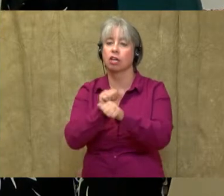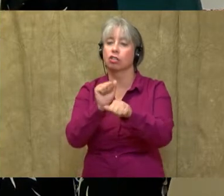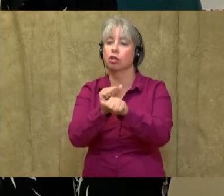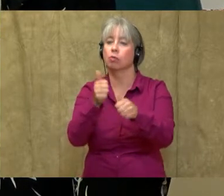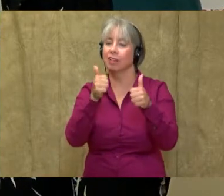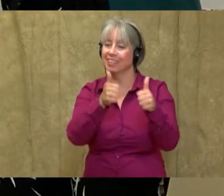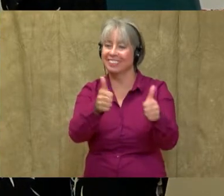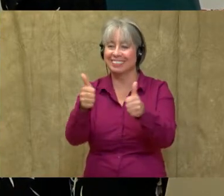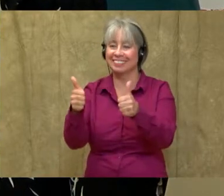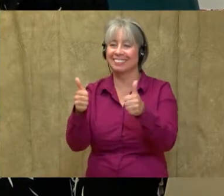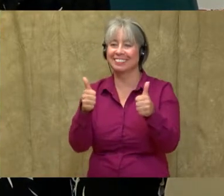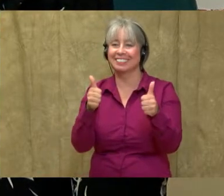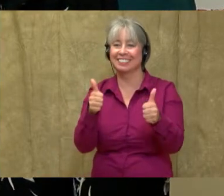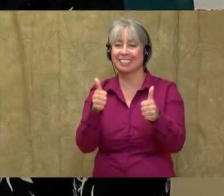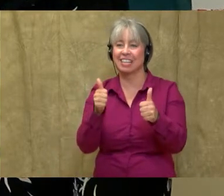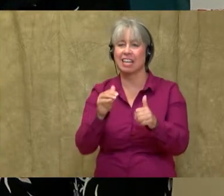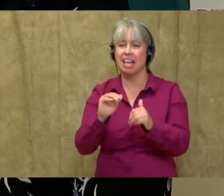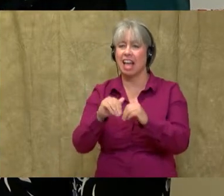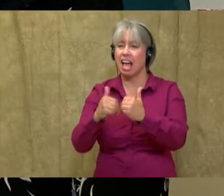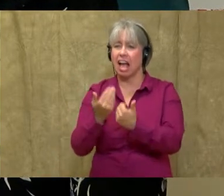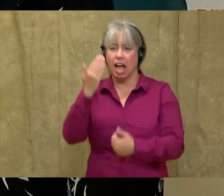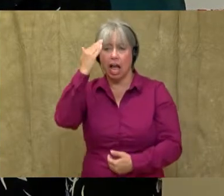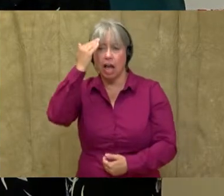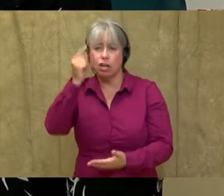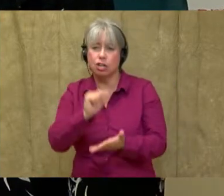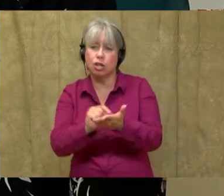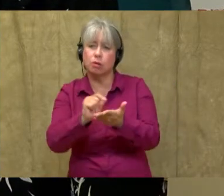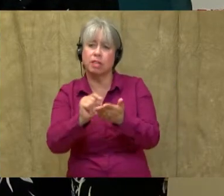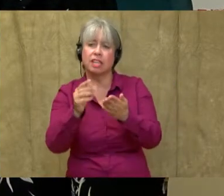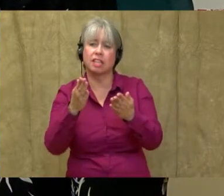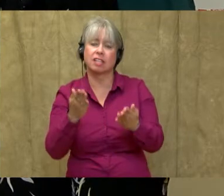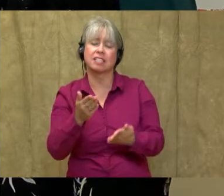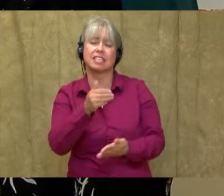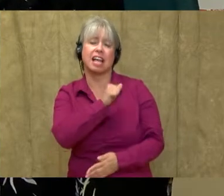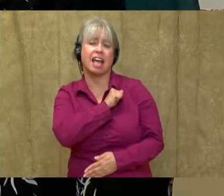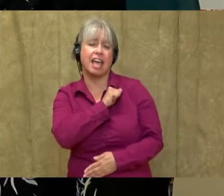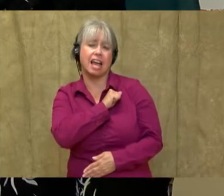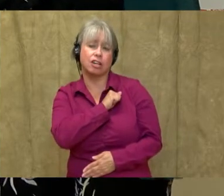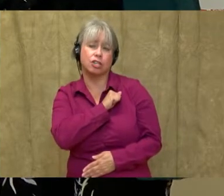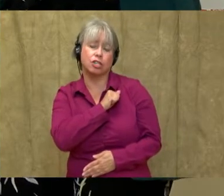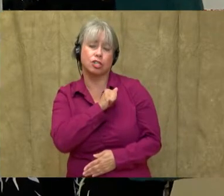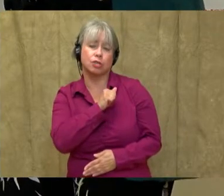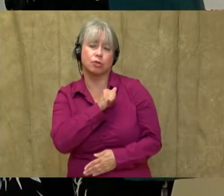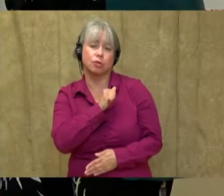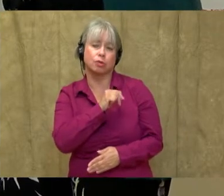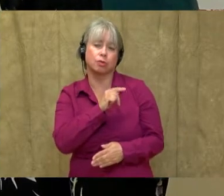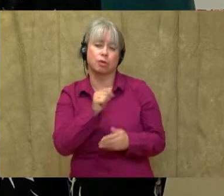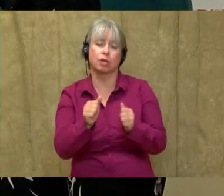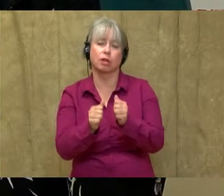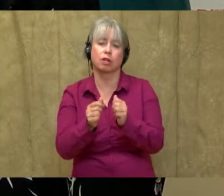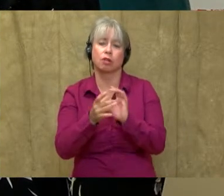we know that this is the author's attitude throughout the poem. Think about that question, and then we'll go over it.